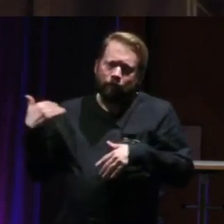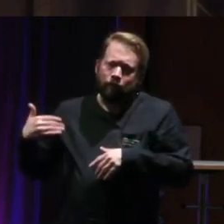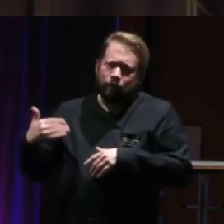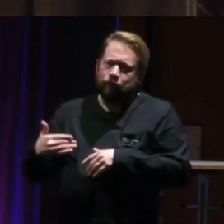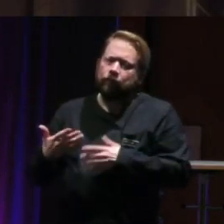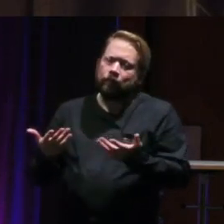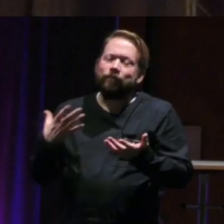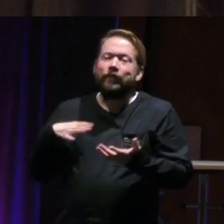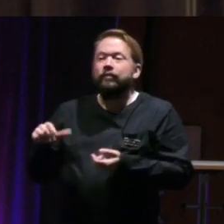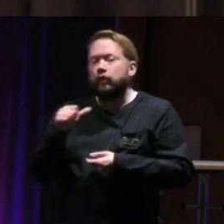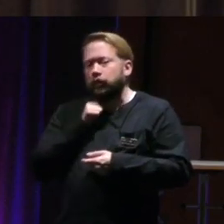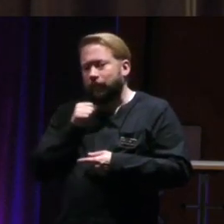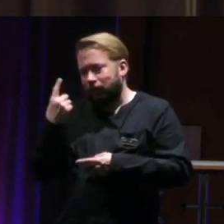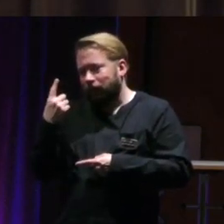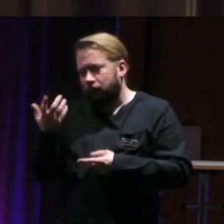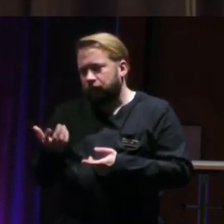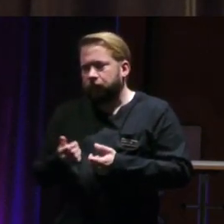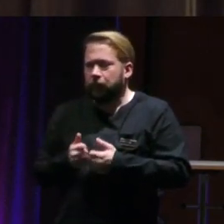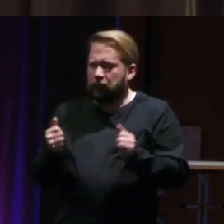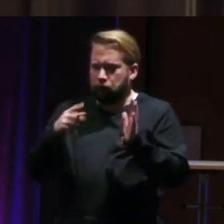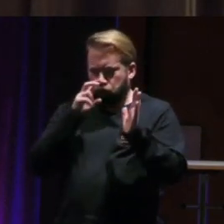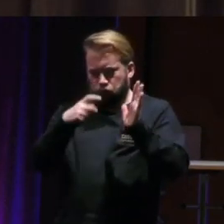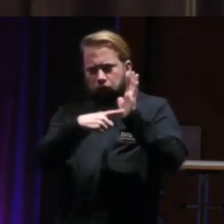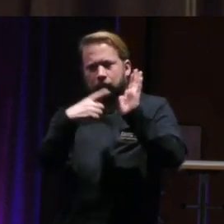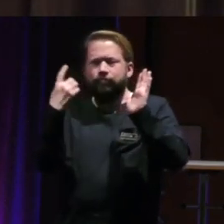I hope that it will not happen.